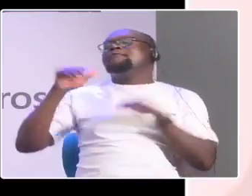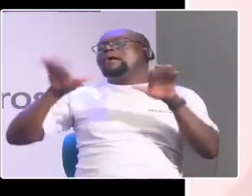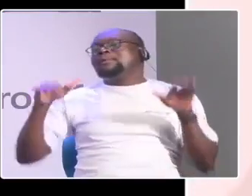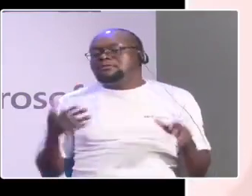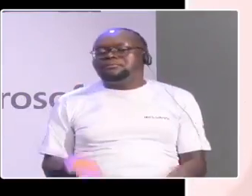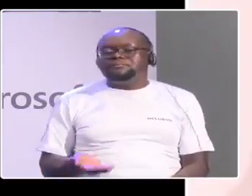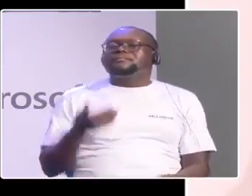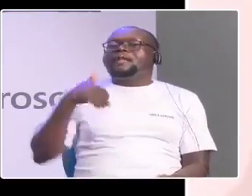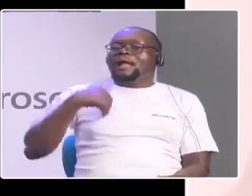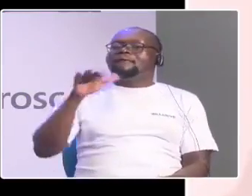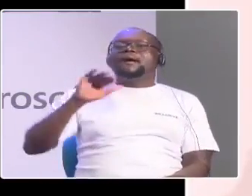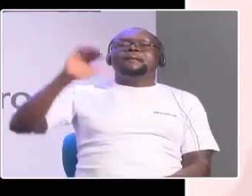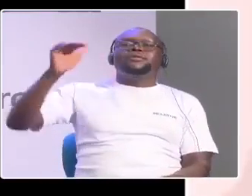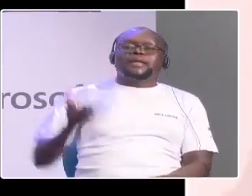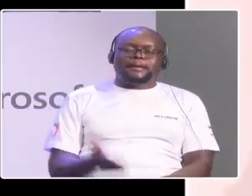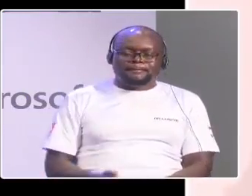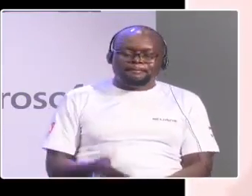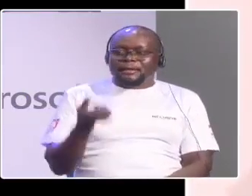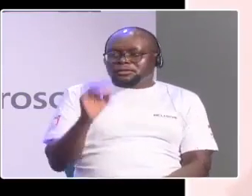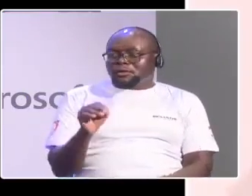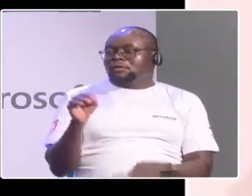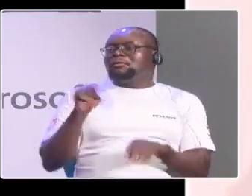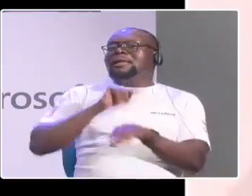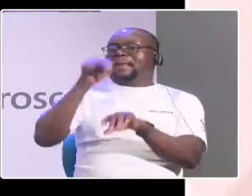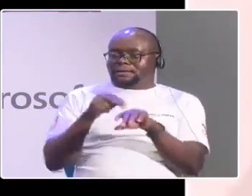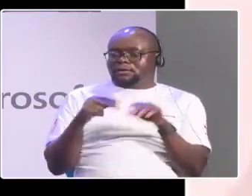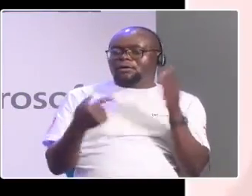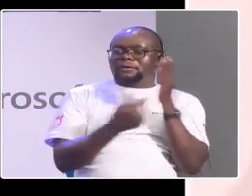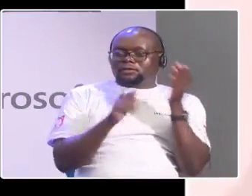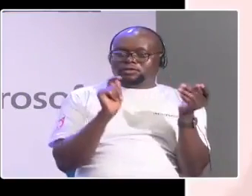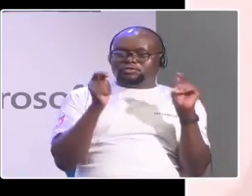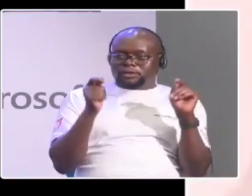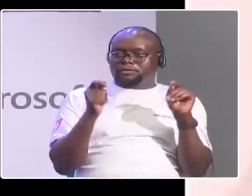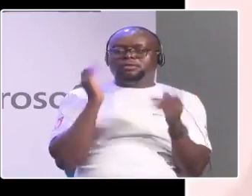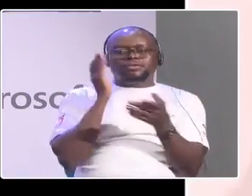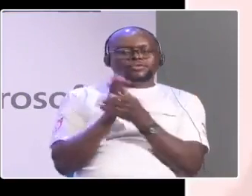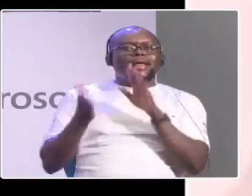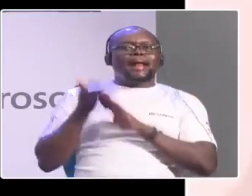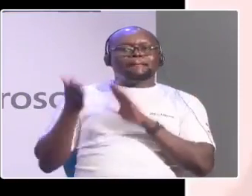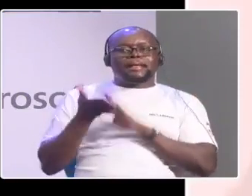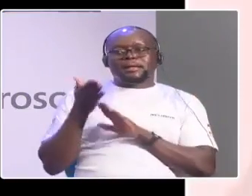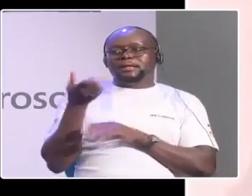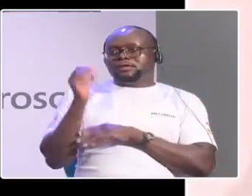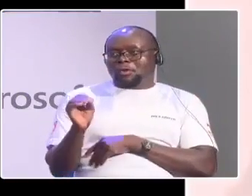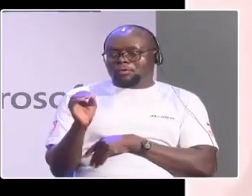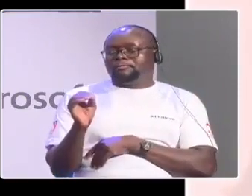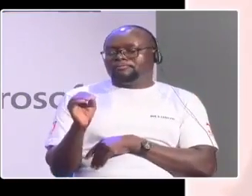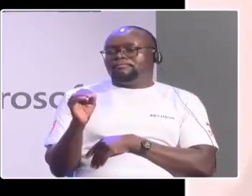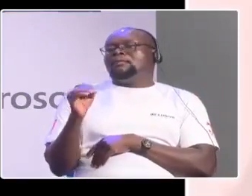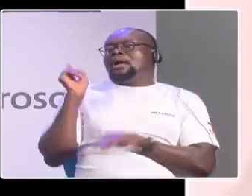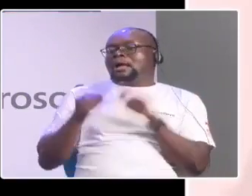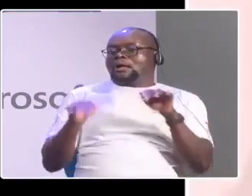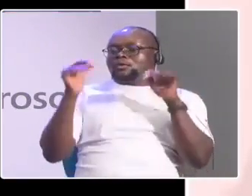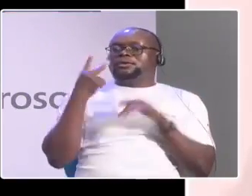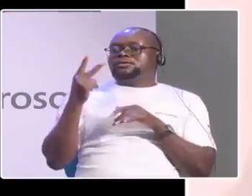beach, there is a mountain. So the nature of this technology is evolving extremely rapidly. So I really can't wait